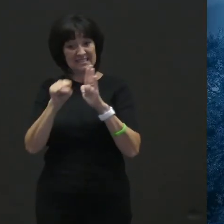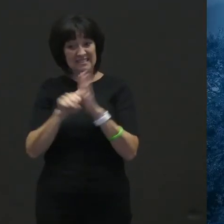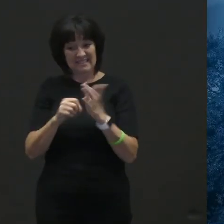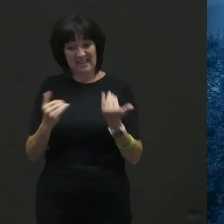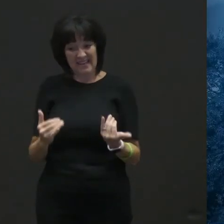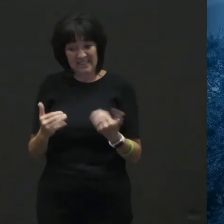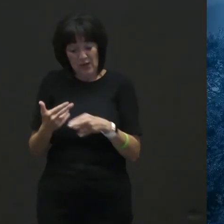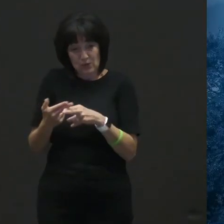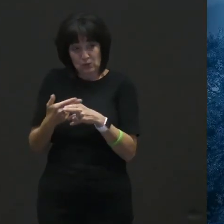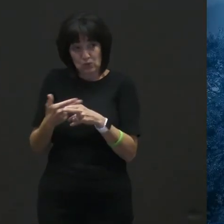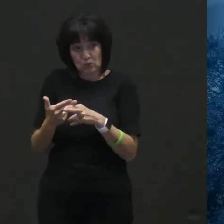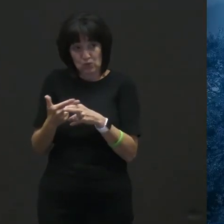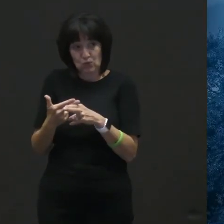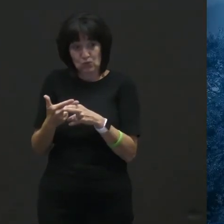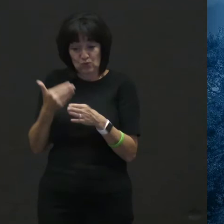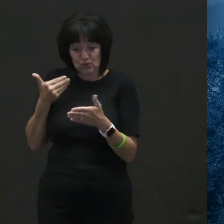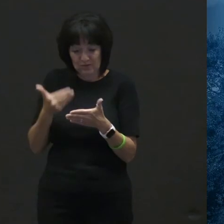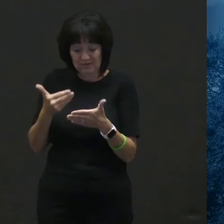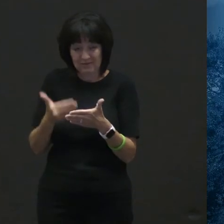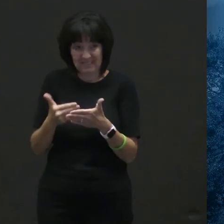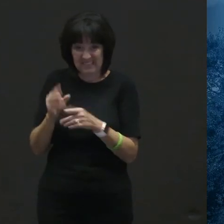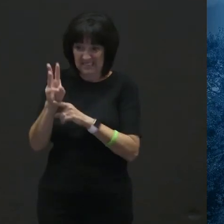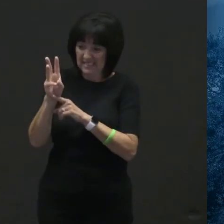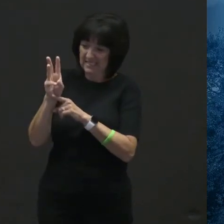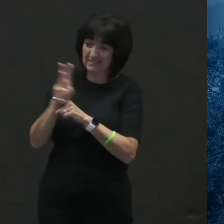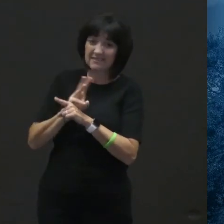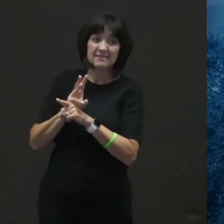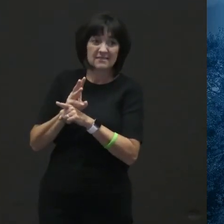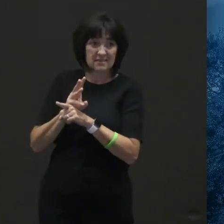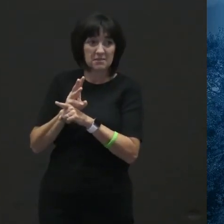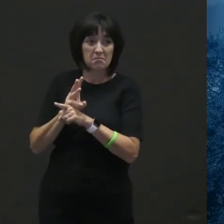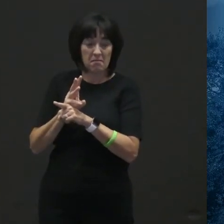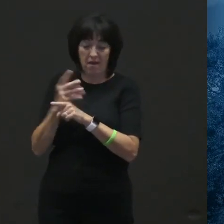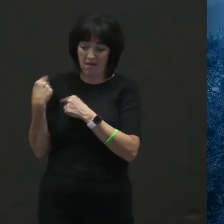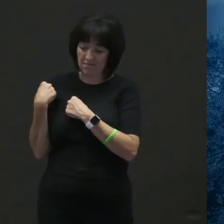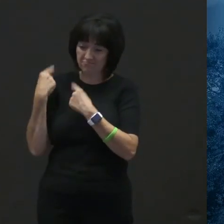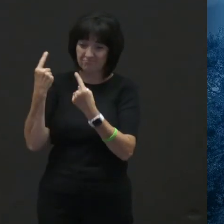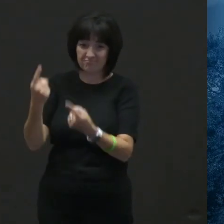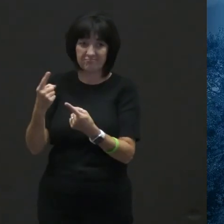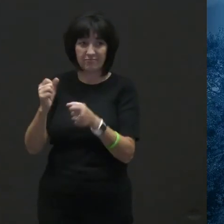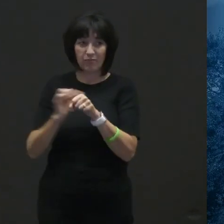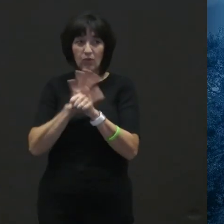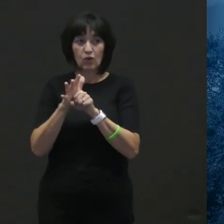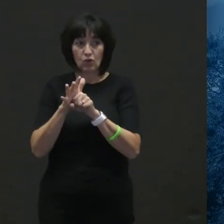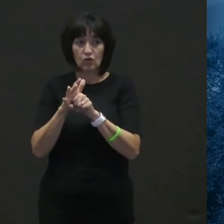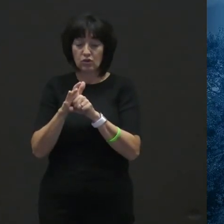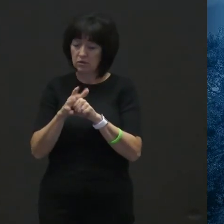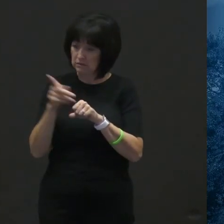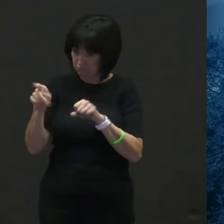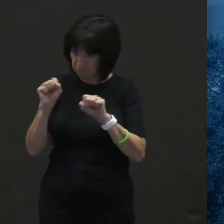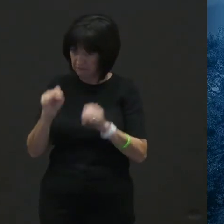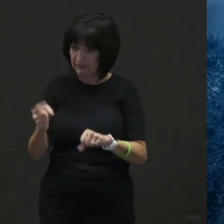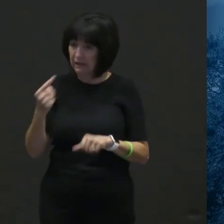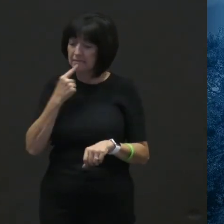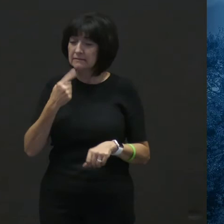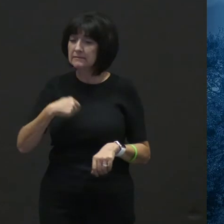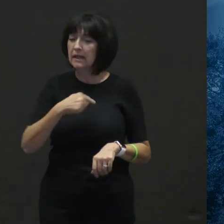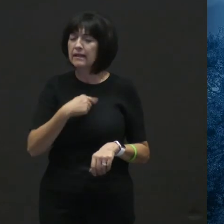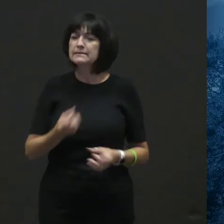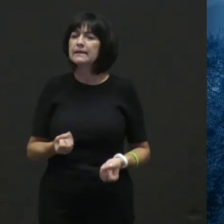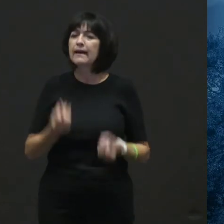the pandemic, can you all say how many poultry workers have been infected and died from the virus at this point in